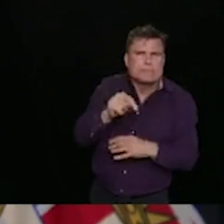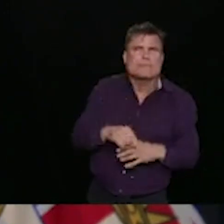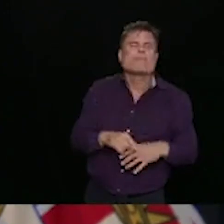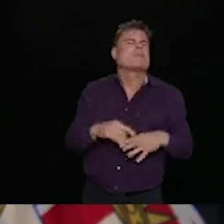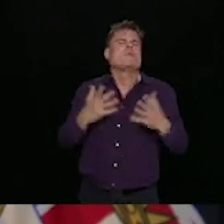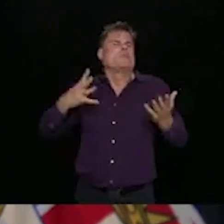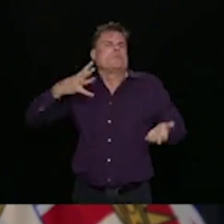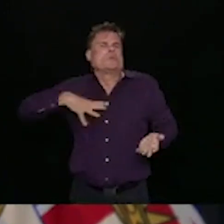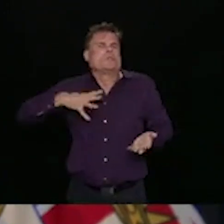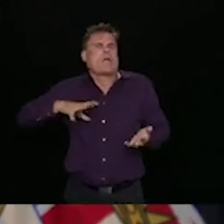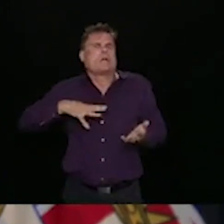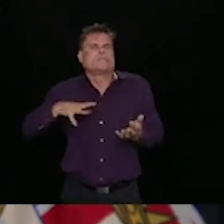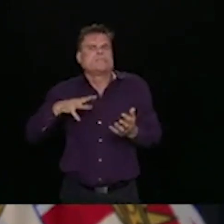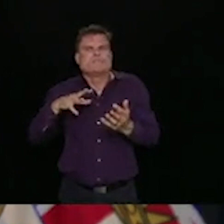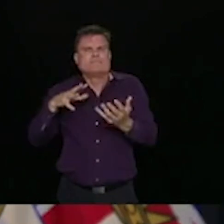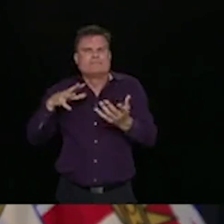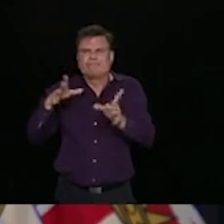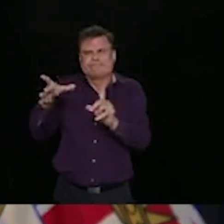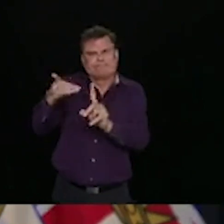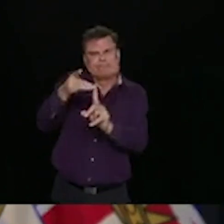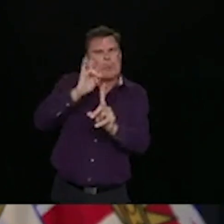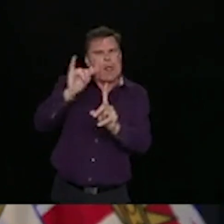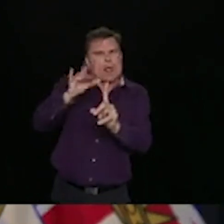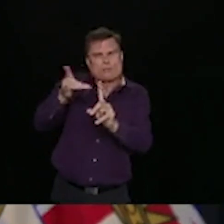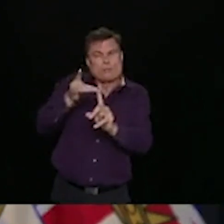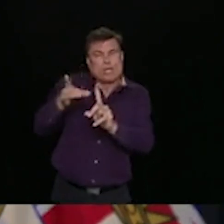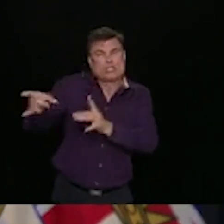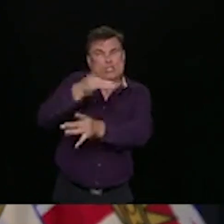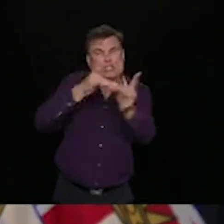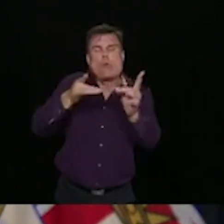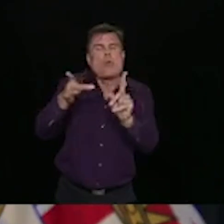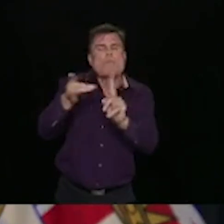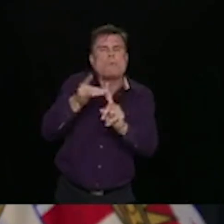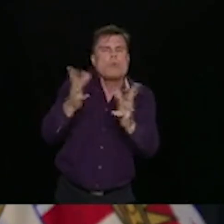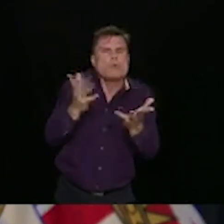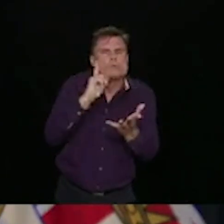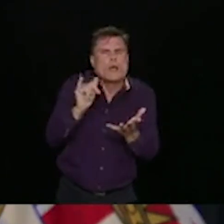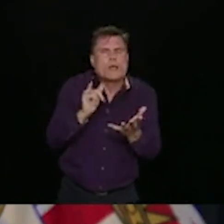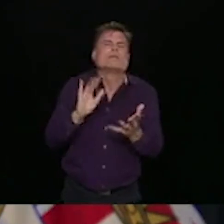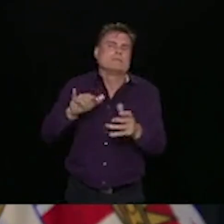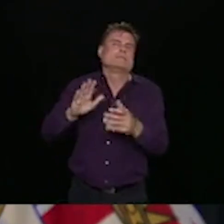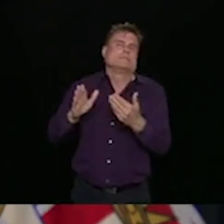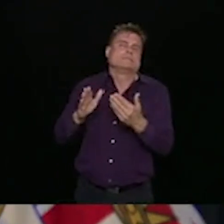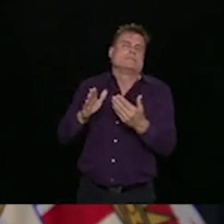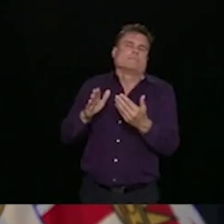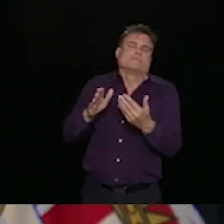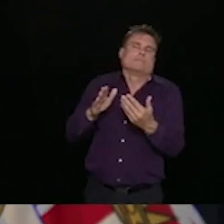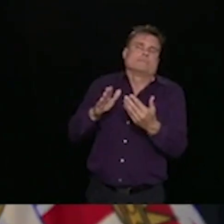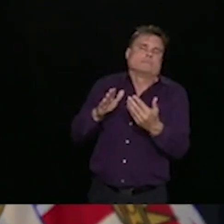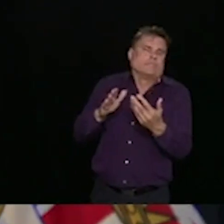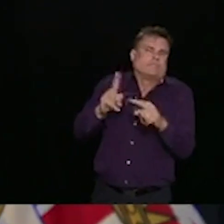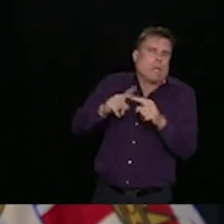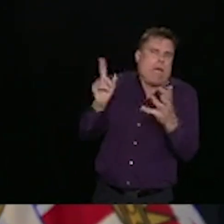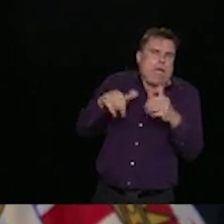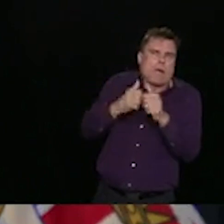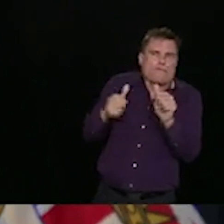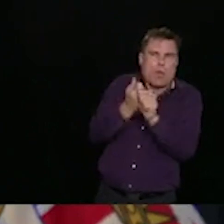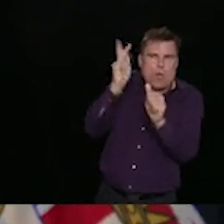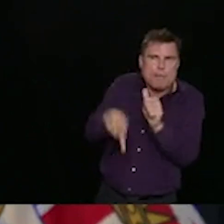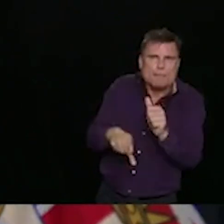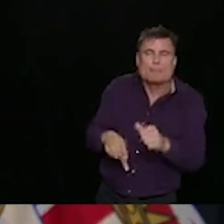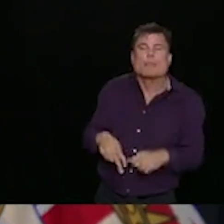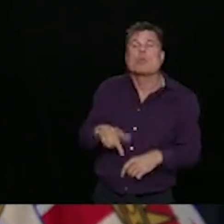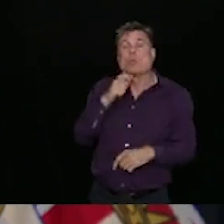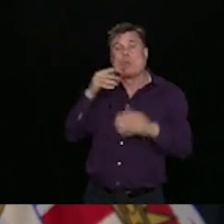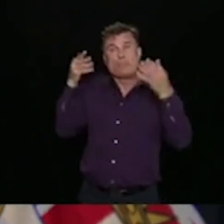sick and was put us at risk, then we can be contacted quickly and we know what to do so that we can protect those who are closest